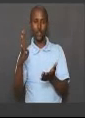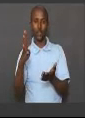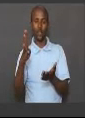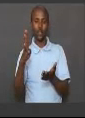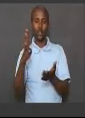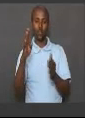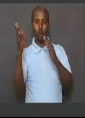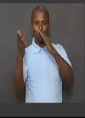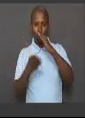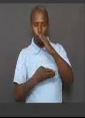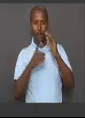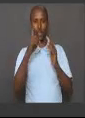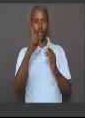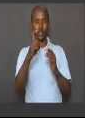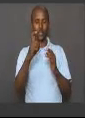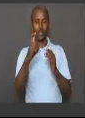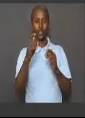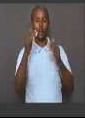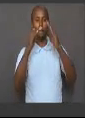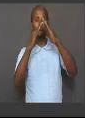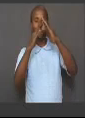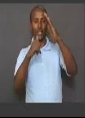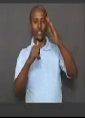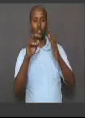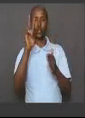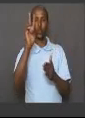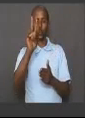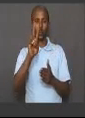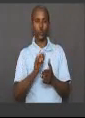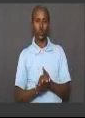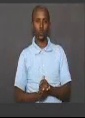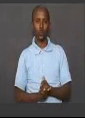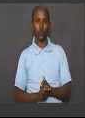2,400 over x minus 2.